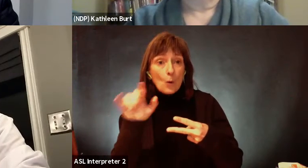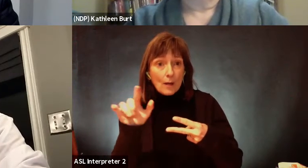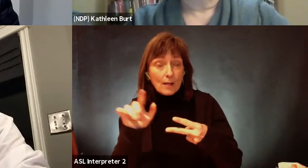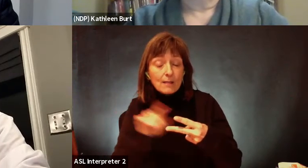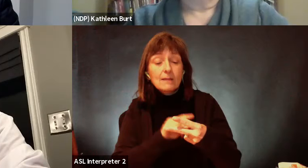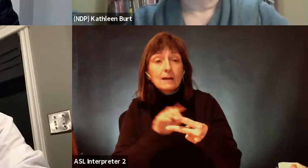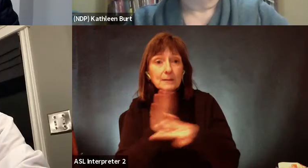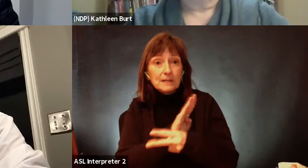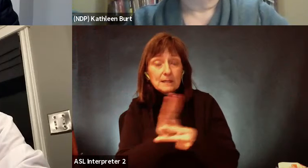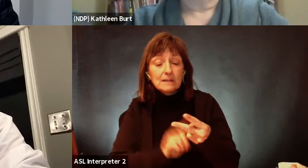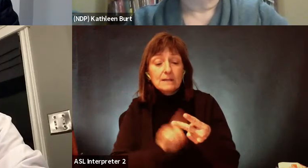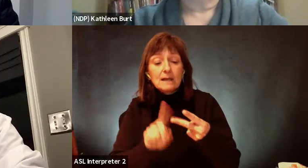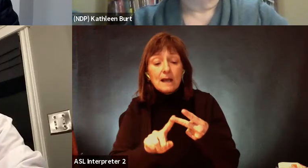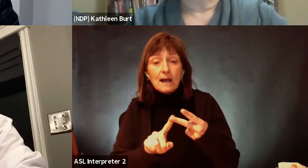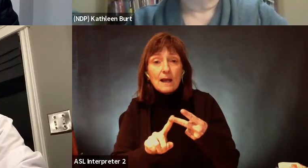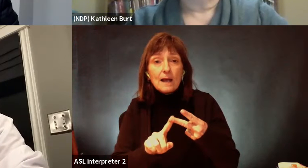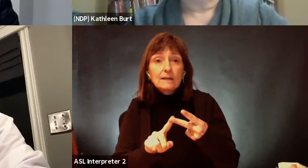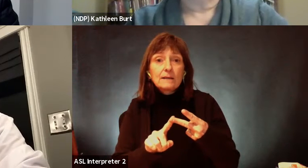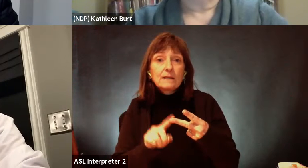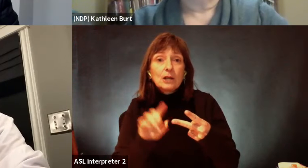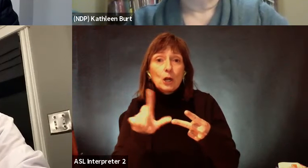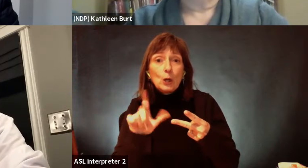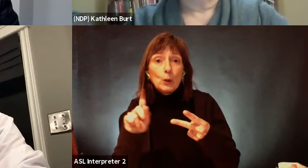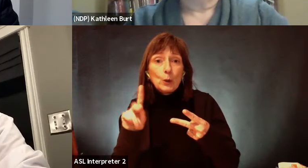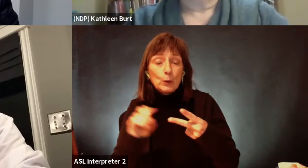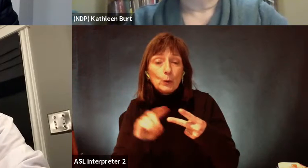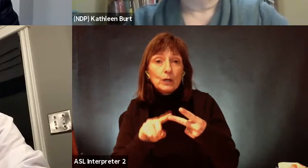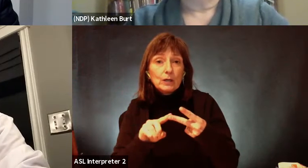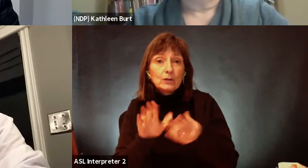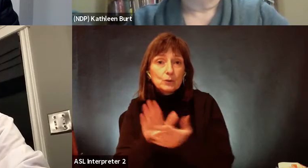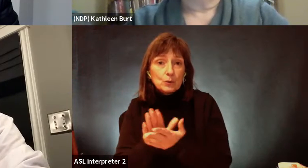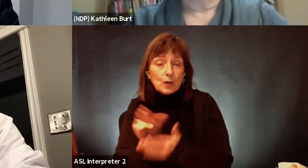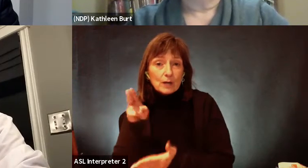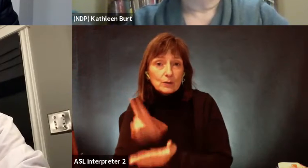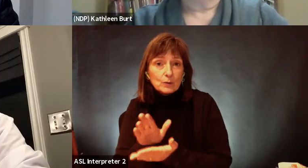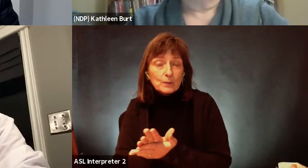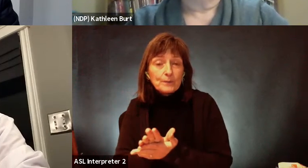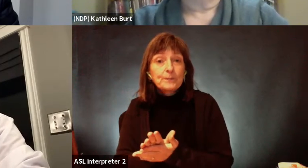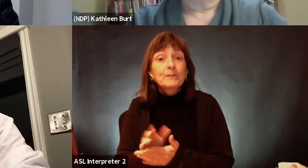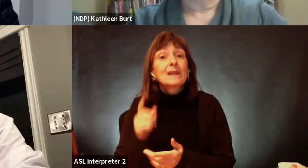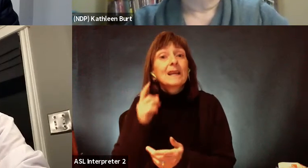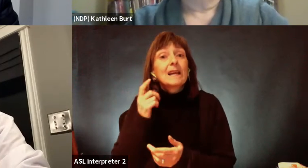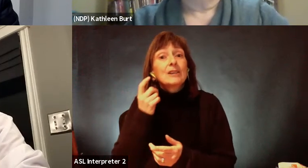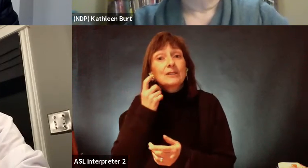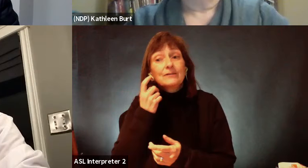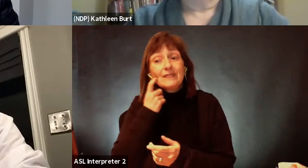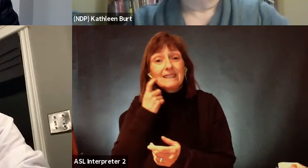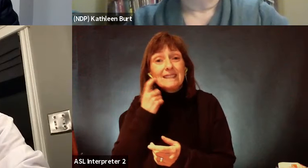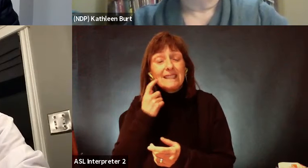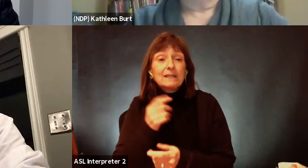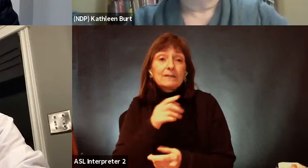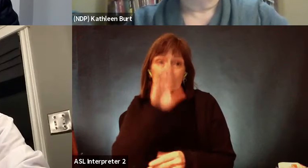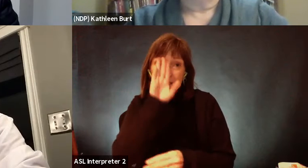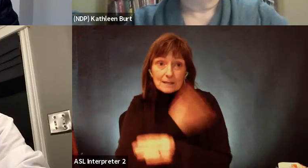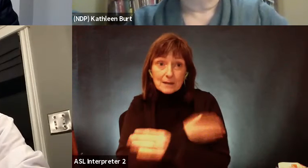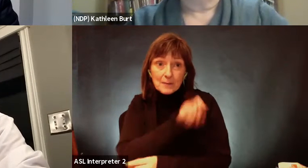School. For the first week of the campaign, our son Jack spent in self-isolation after returning from work. It was tough for him and it was